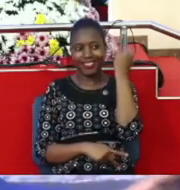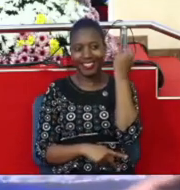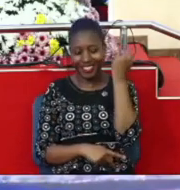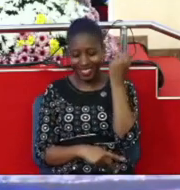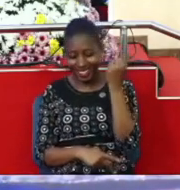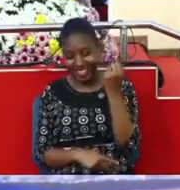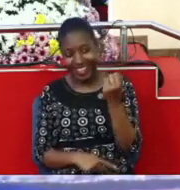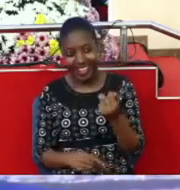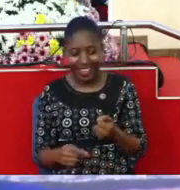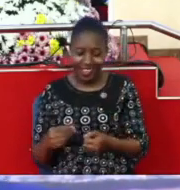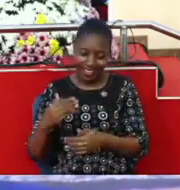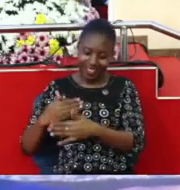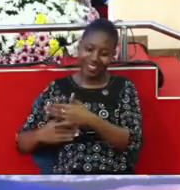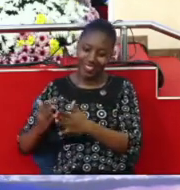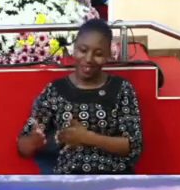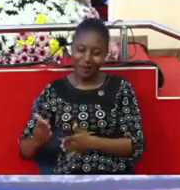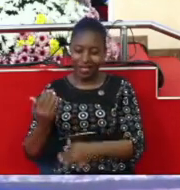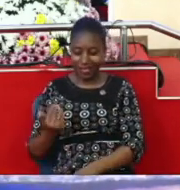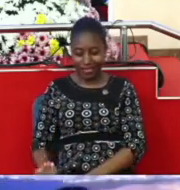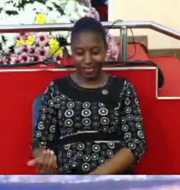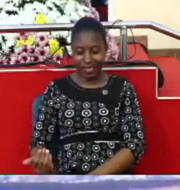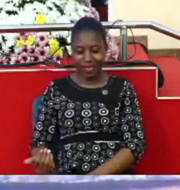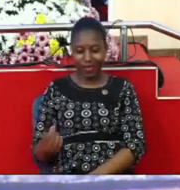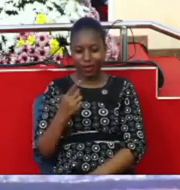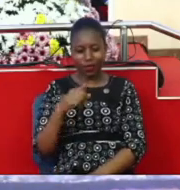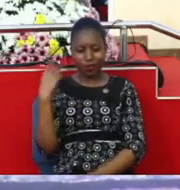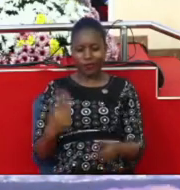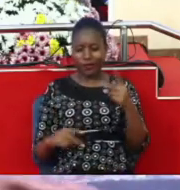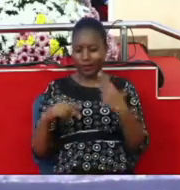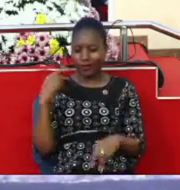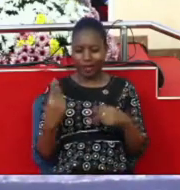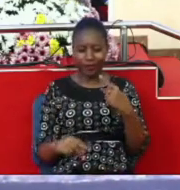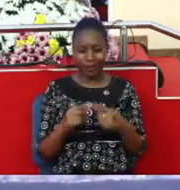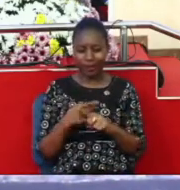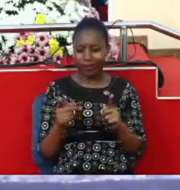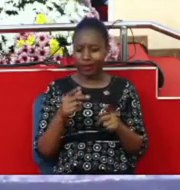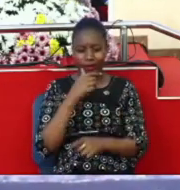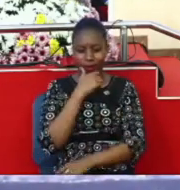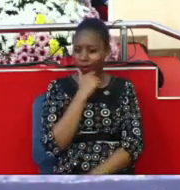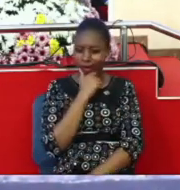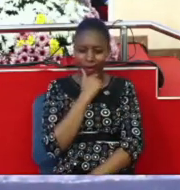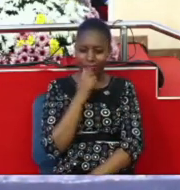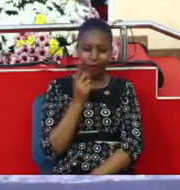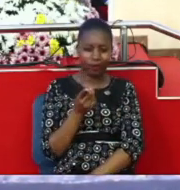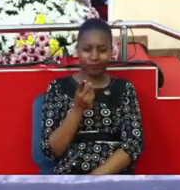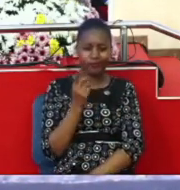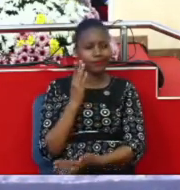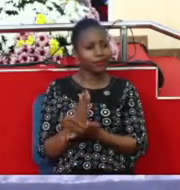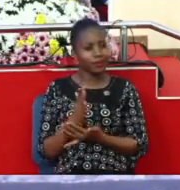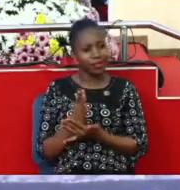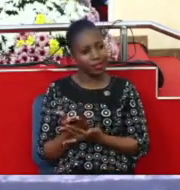ni mtoto wa jirani. You know you are beaten until you wonder, really daddy, are you really? Ungepigwa mpaka unashangaa,